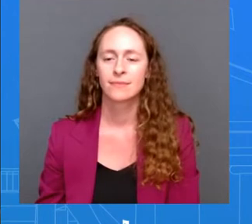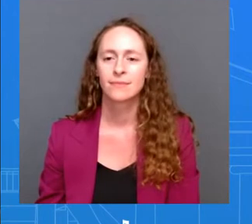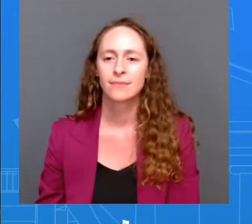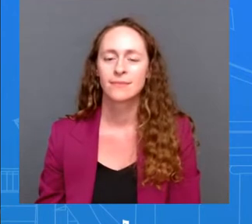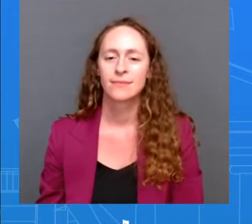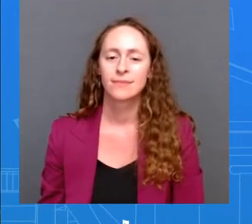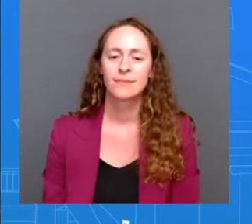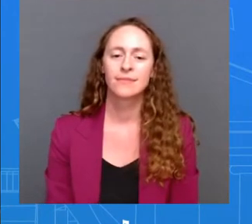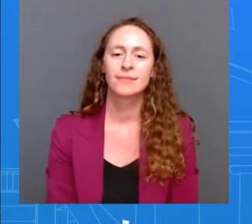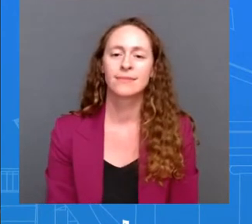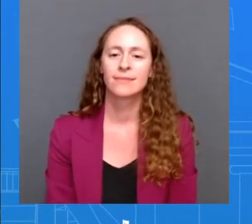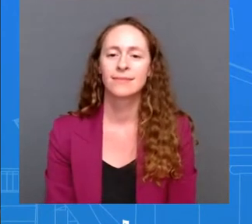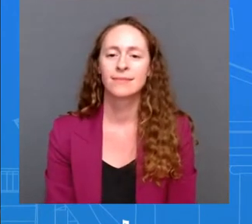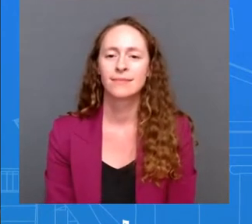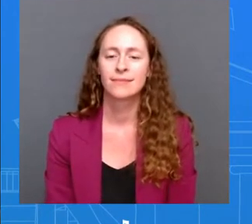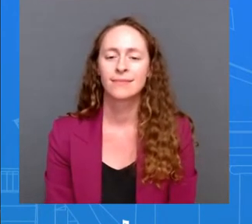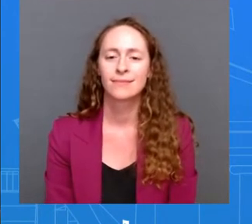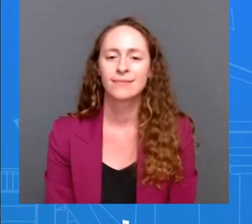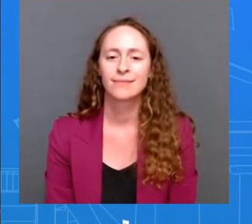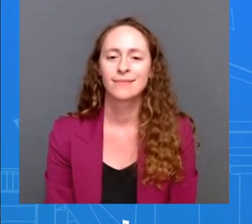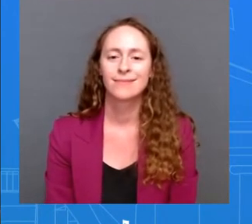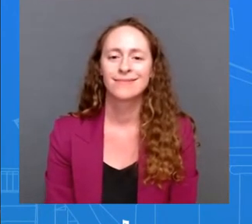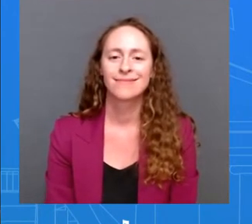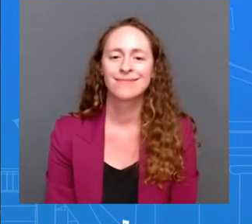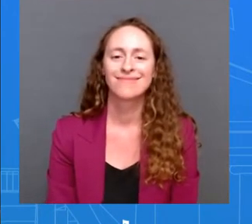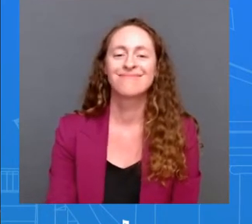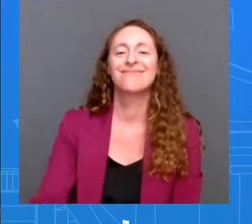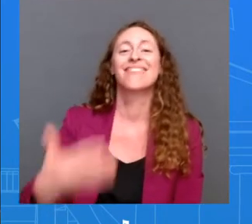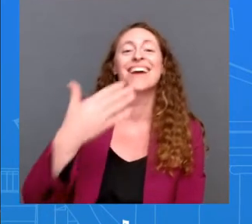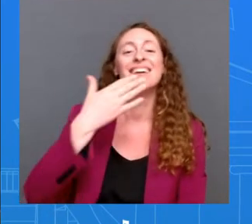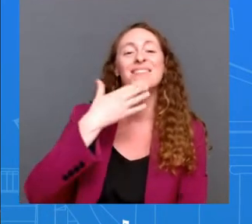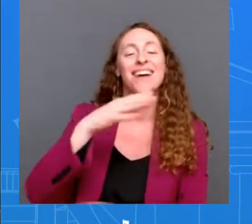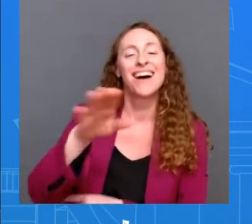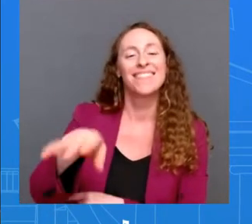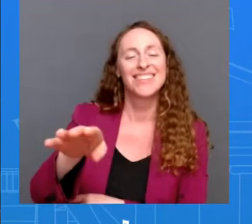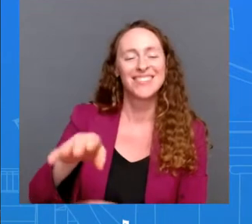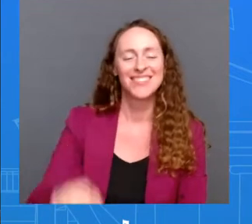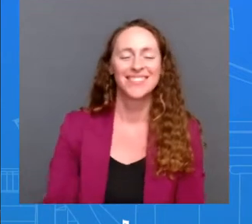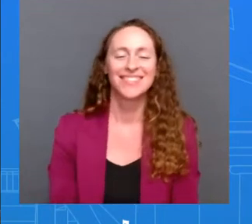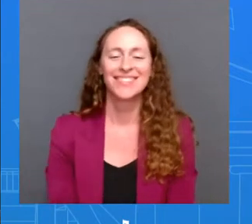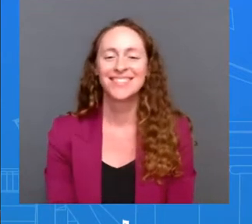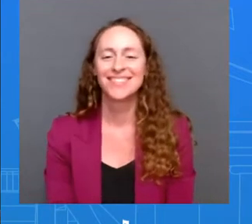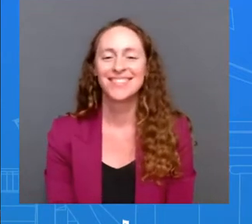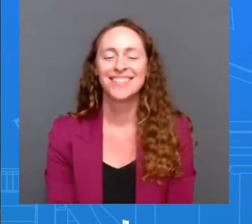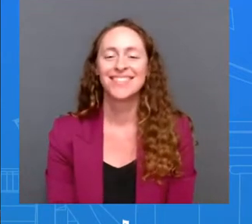Good afternoon. Good afternoon. Oh, it's so good. Love it.